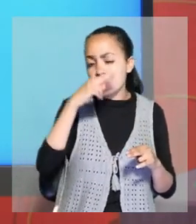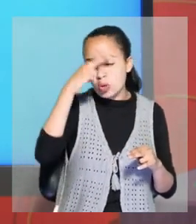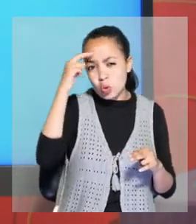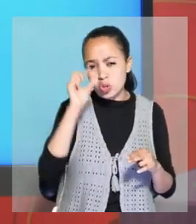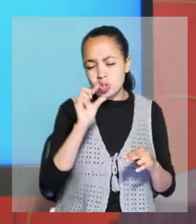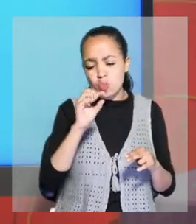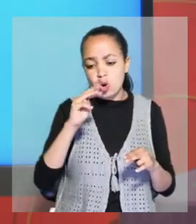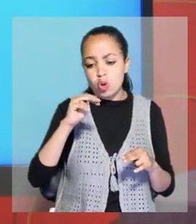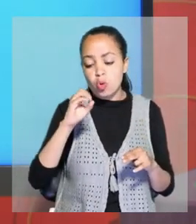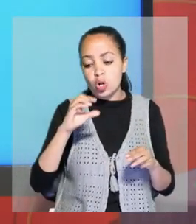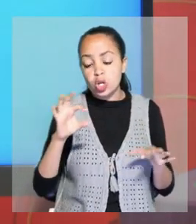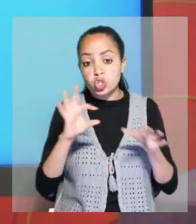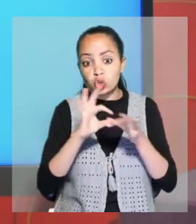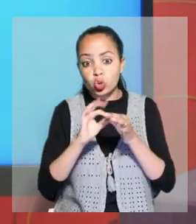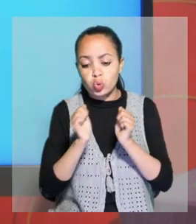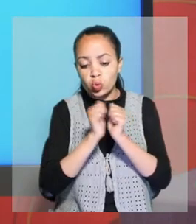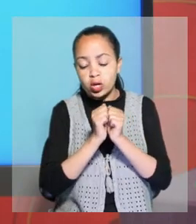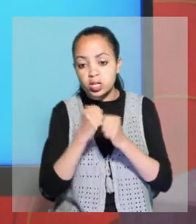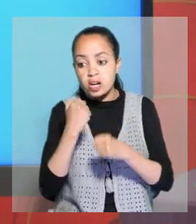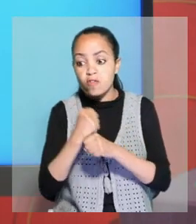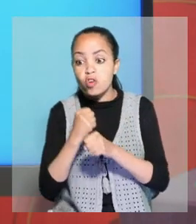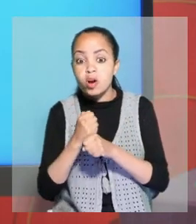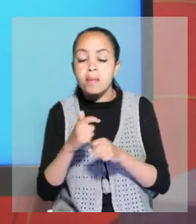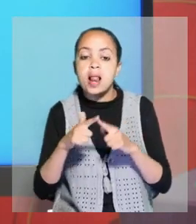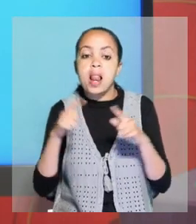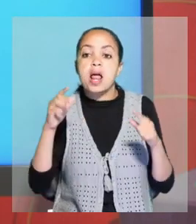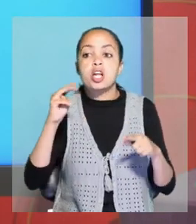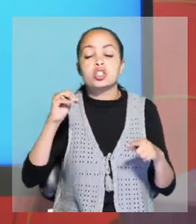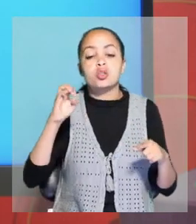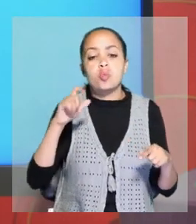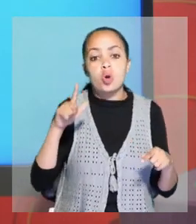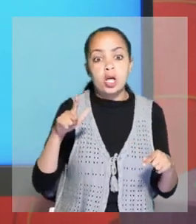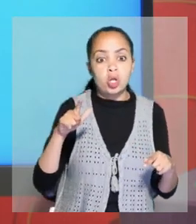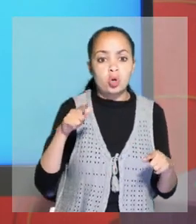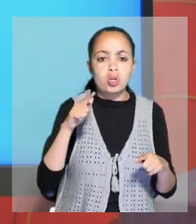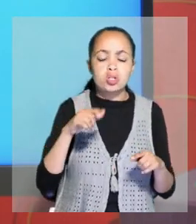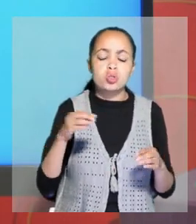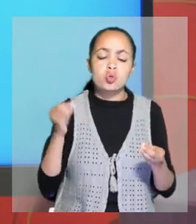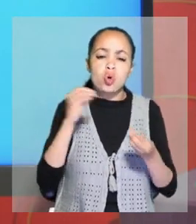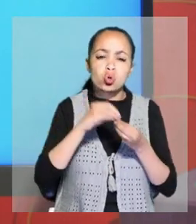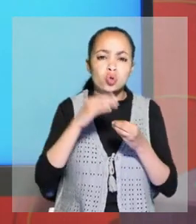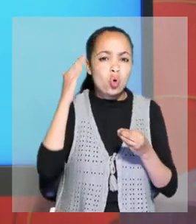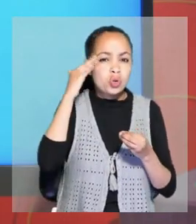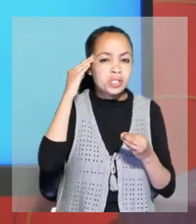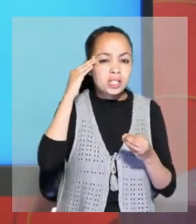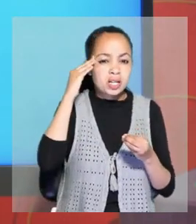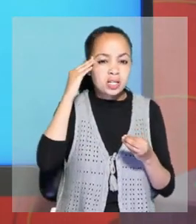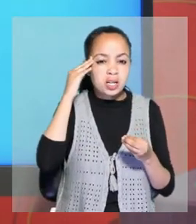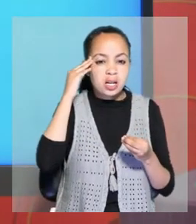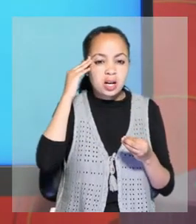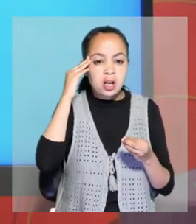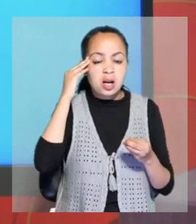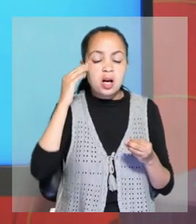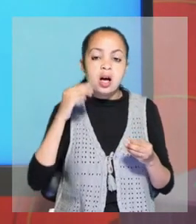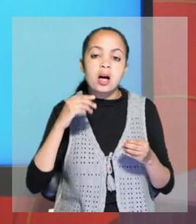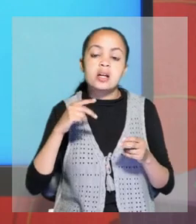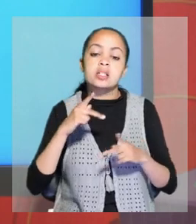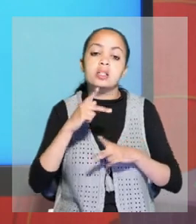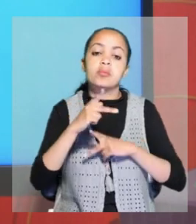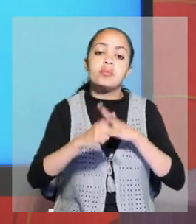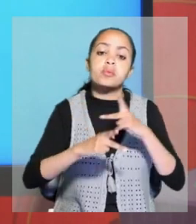smaller molecules joined together to form a larger molecule. It is also considered as an endergonic